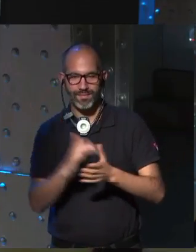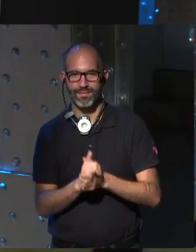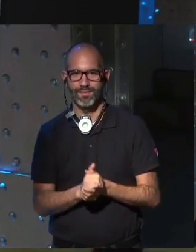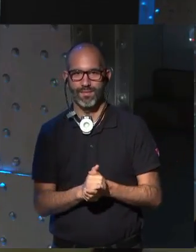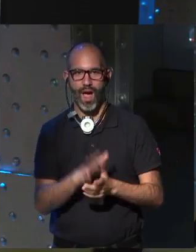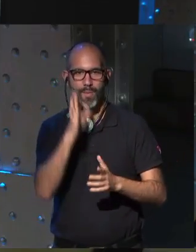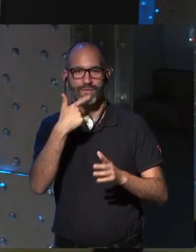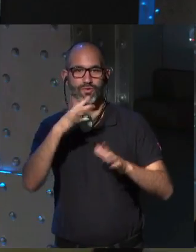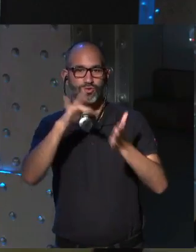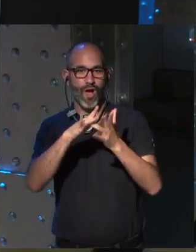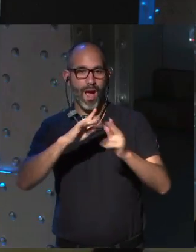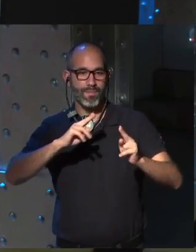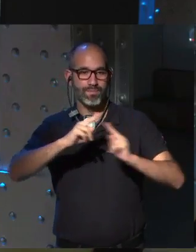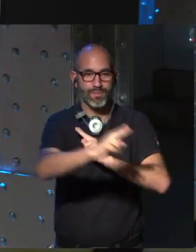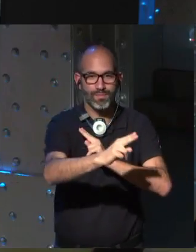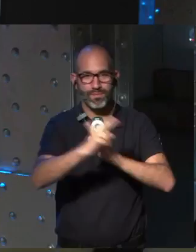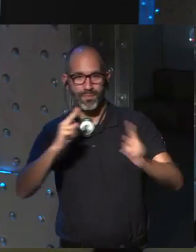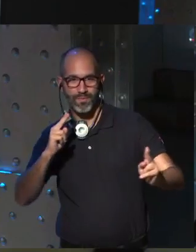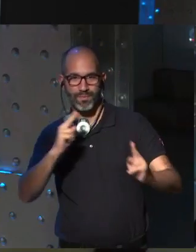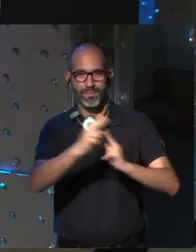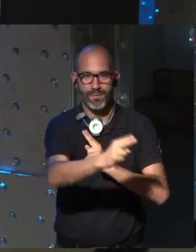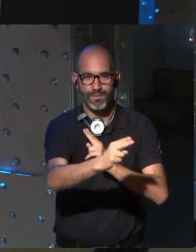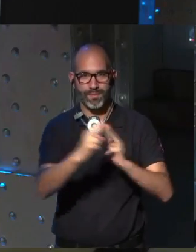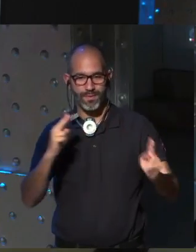your turn. This goes both ways.